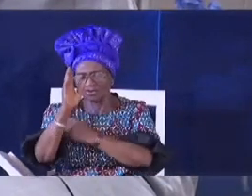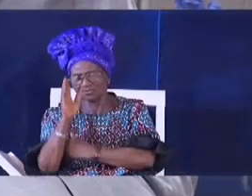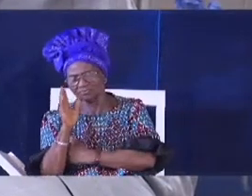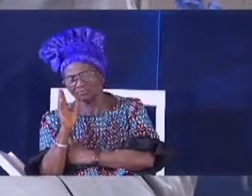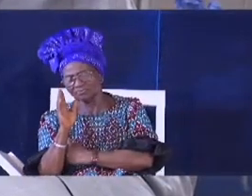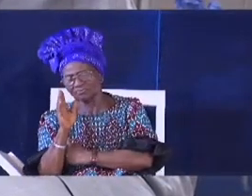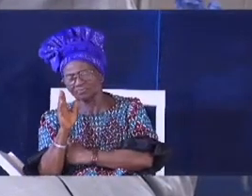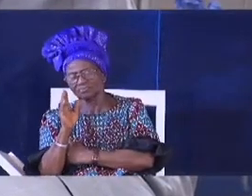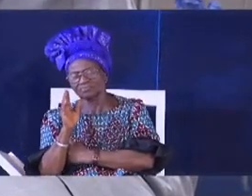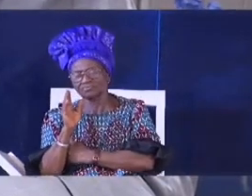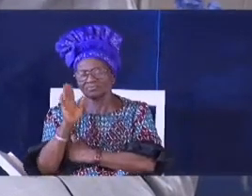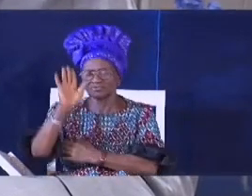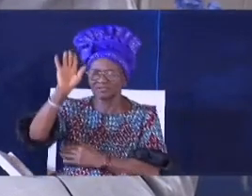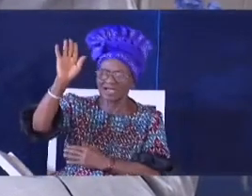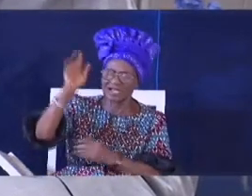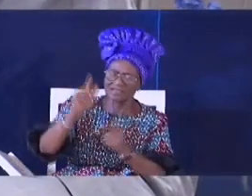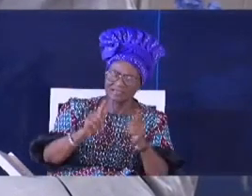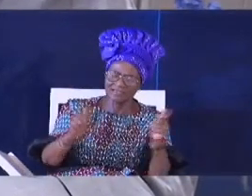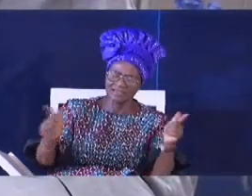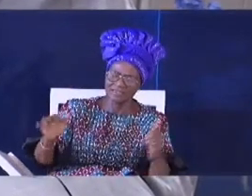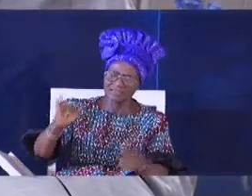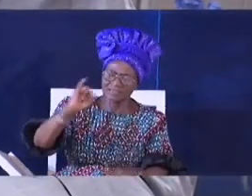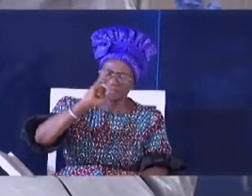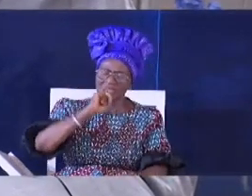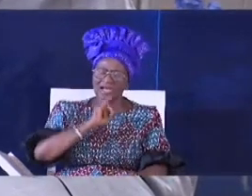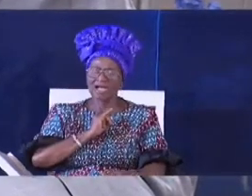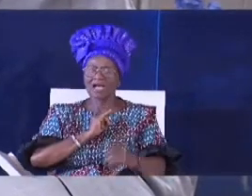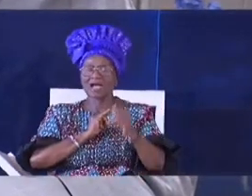The great I am.